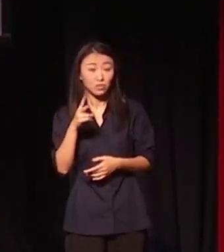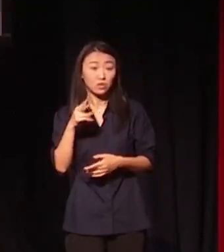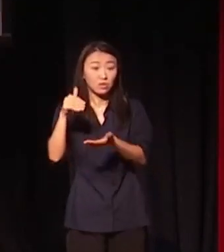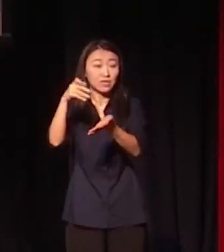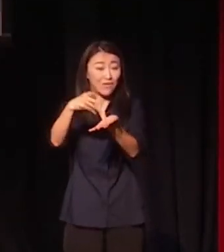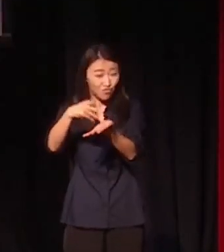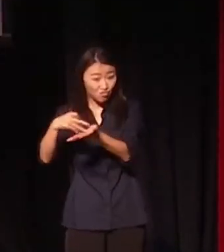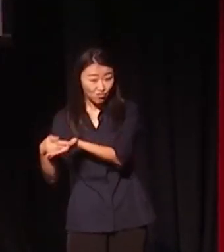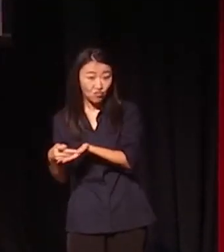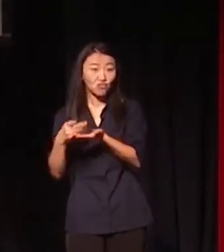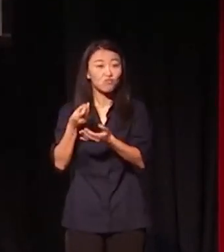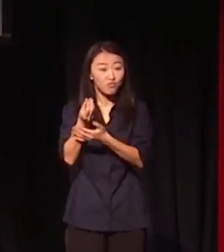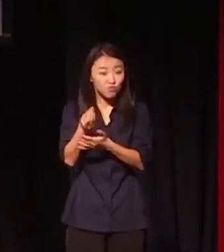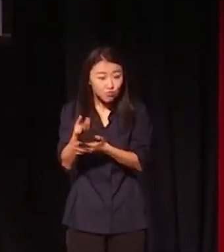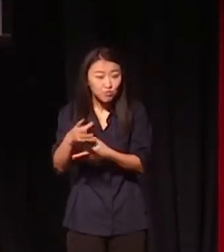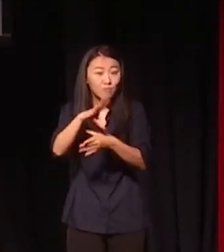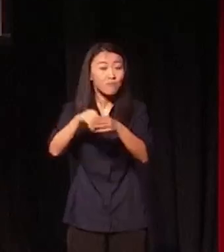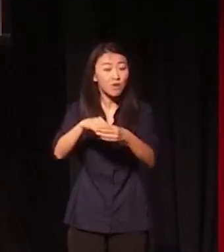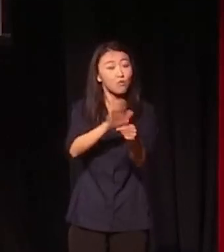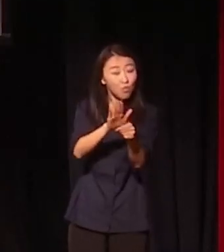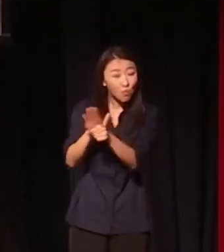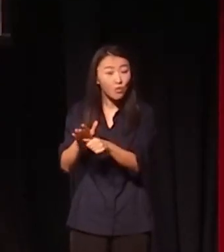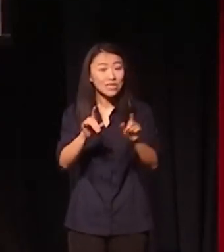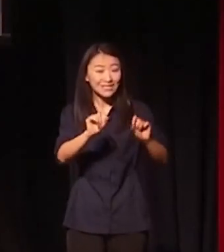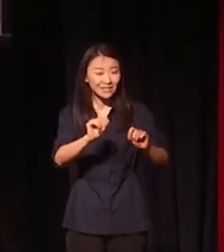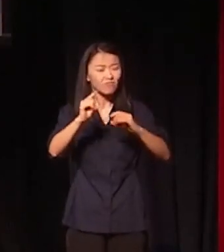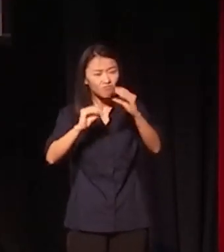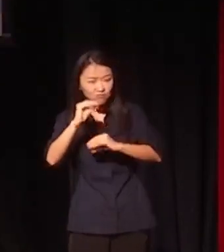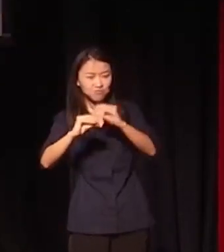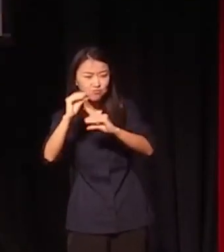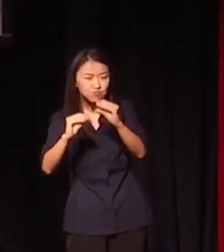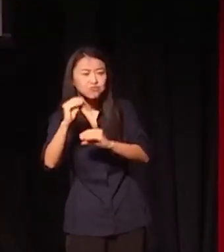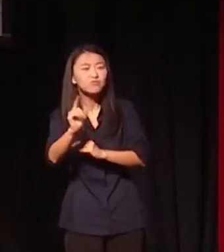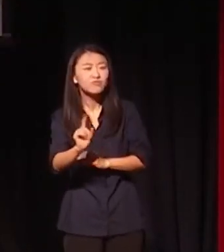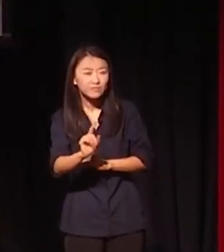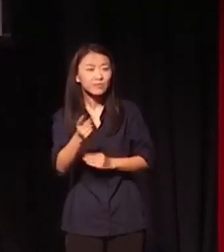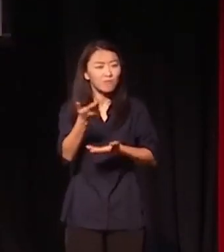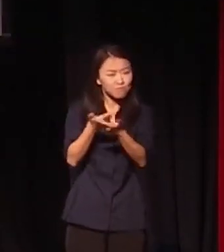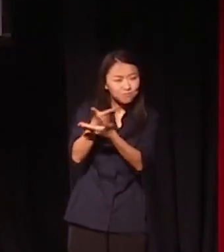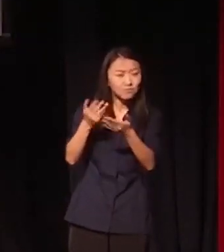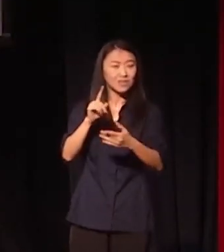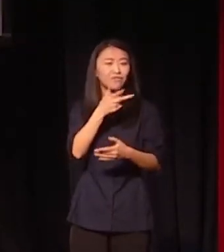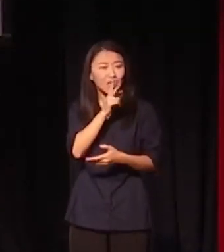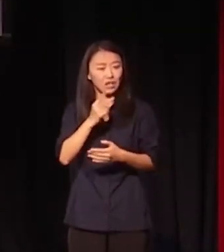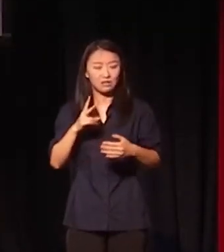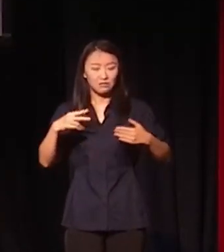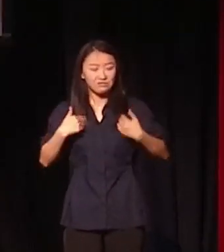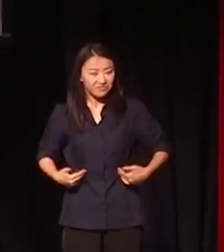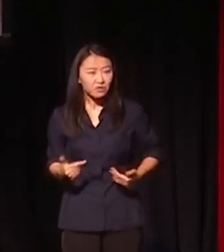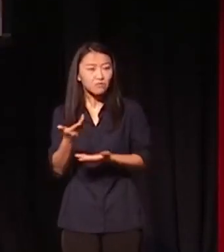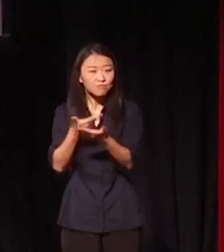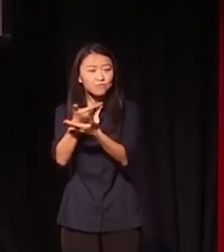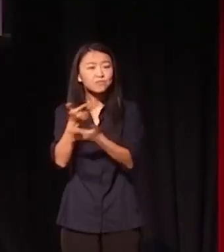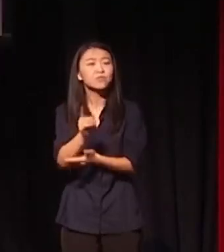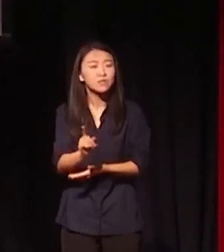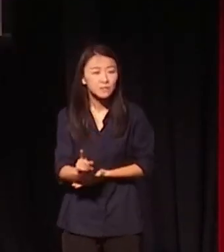constructors of meaning, and they're very much part of negotiating their role and the interactions that happen. And there's some examples of some